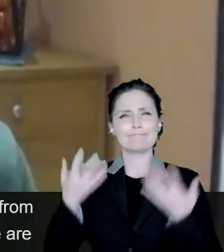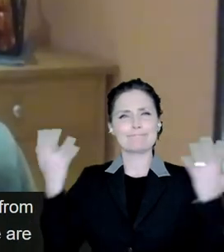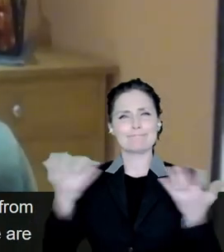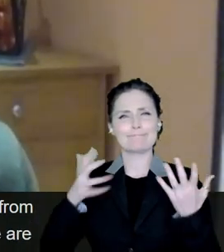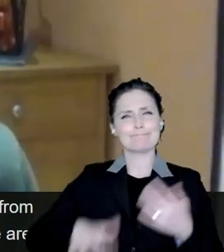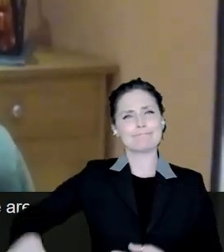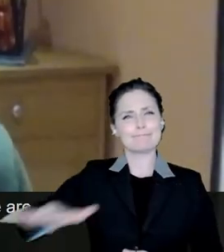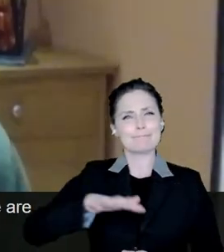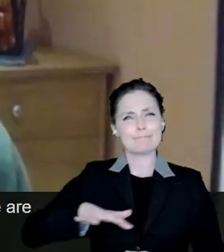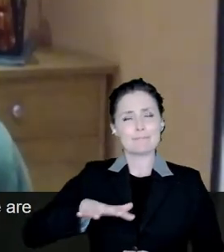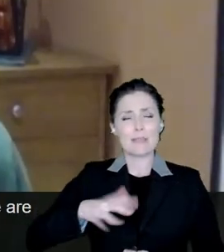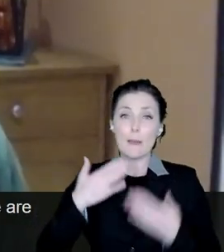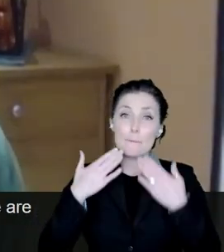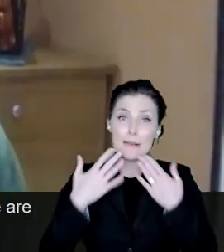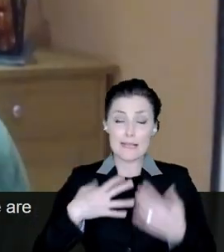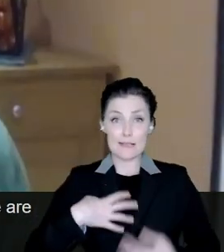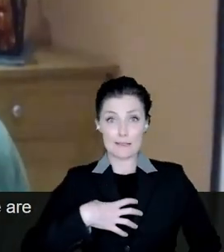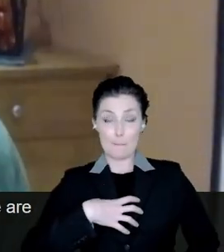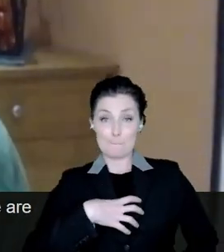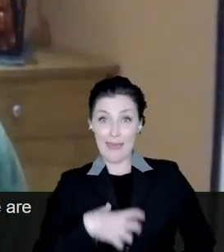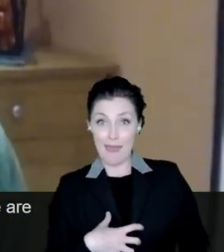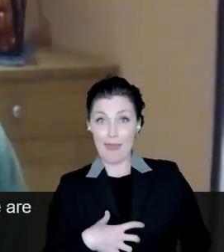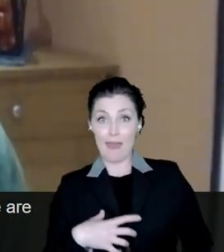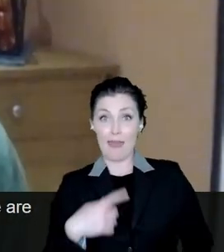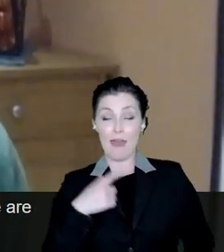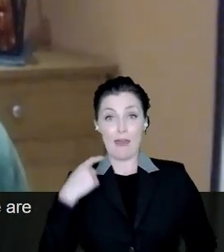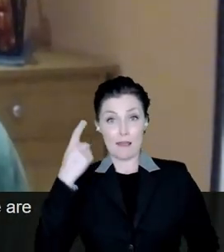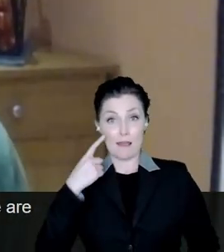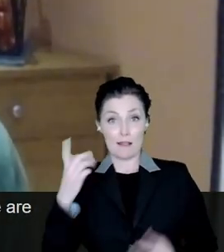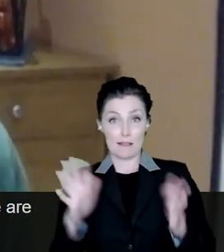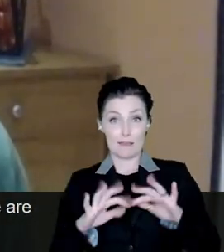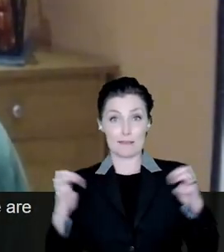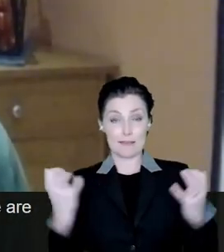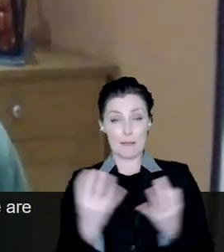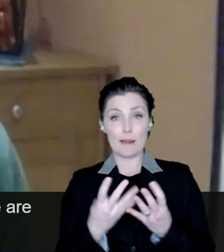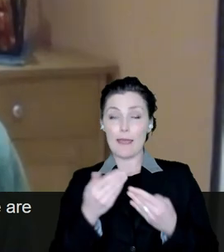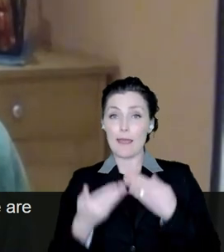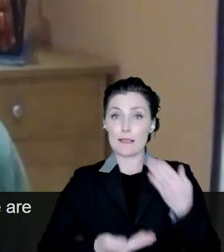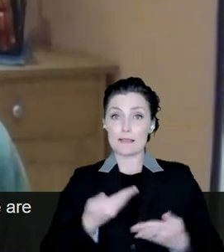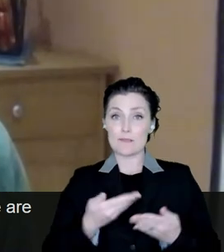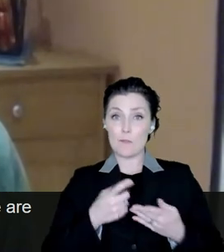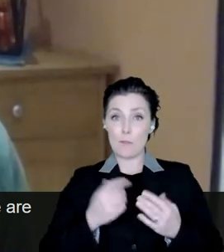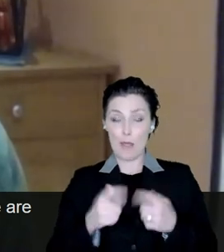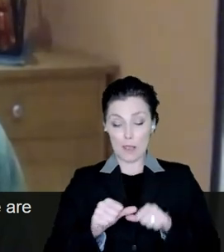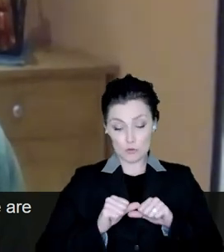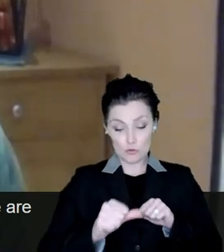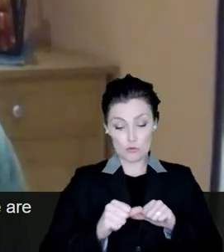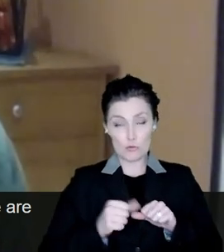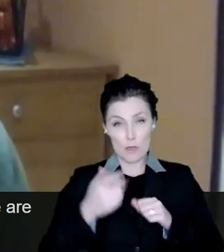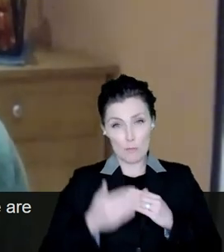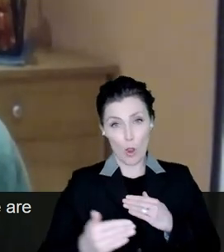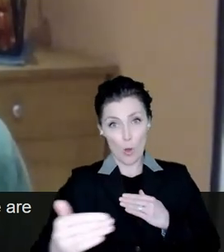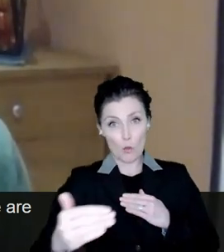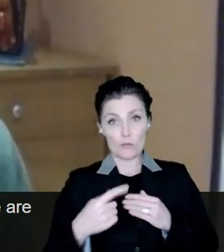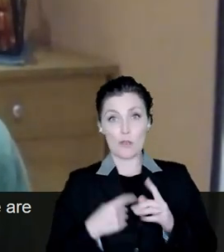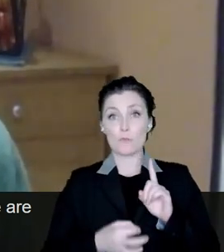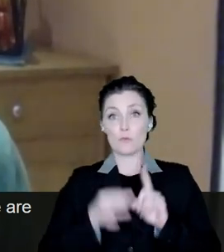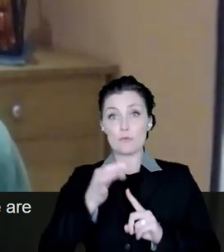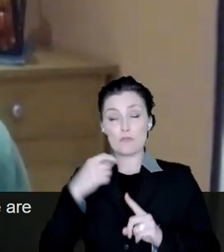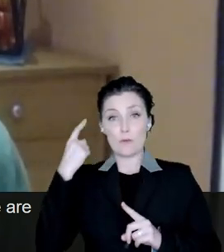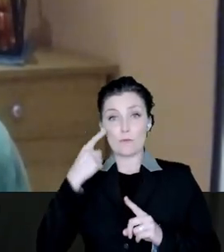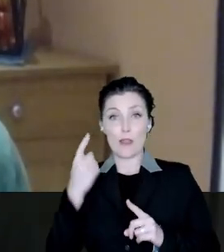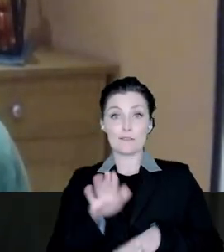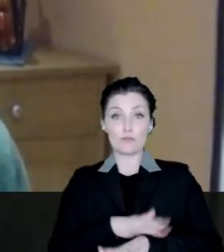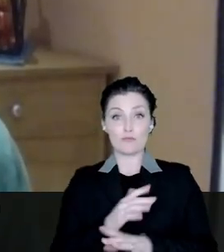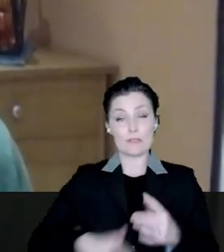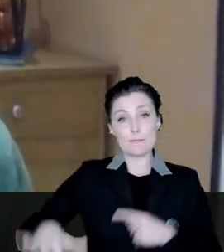and London Assembly explain their short and long-term plans to increase and improve London's green spaces, including urban